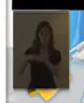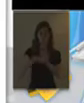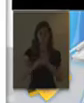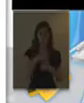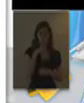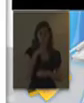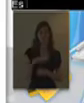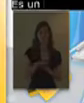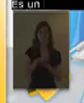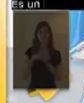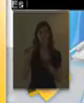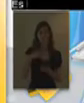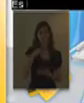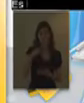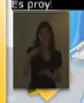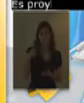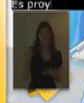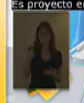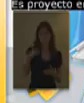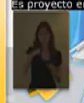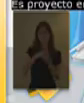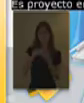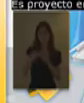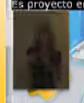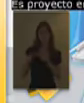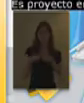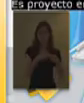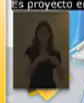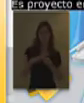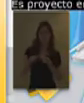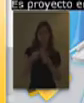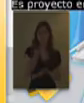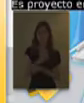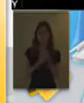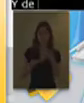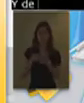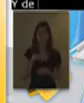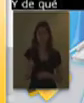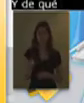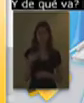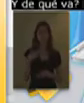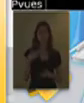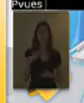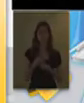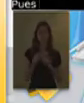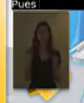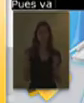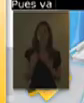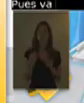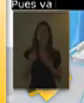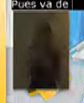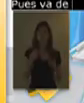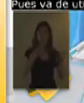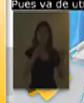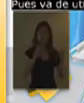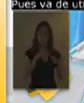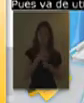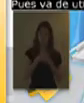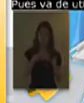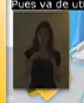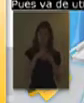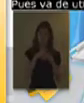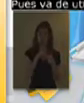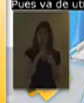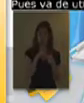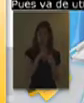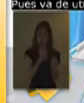And as I said, this is a project with many partners involved. So what's it all about? Well, it's all about using the TV to be able to